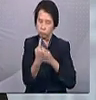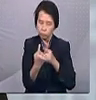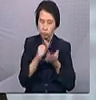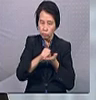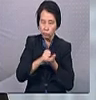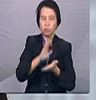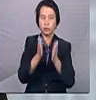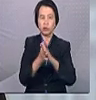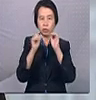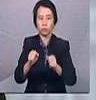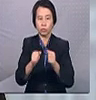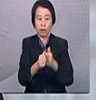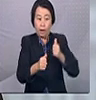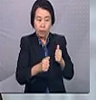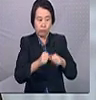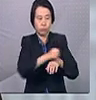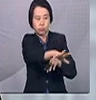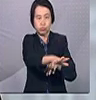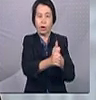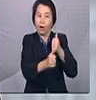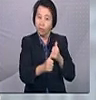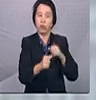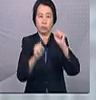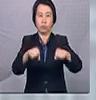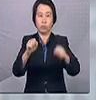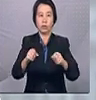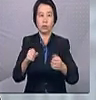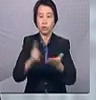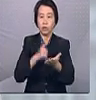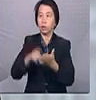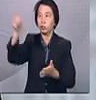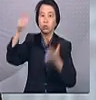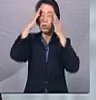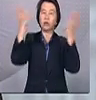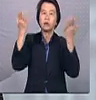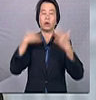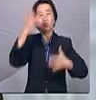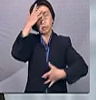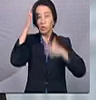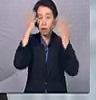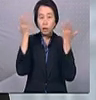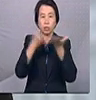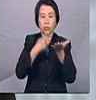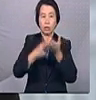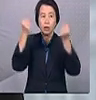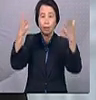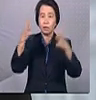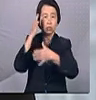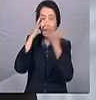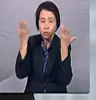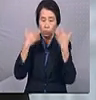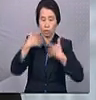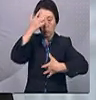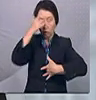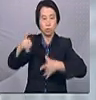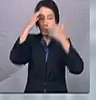avoid, infecting others. Sometimes they do not realize they are carrying the infection. Many of them do not realize that they